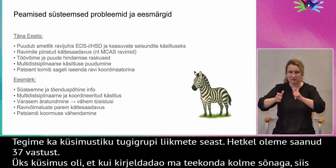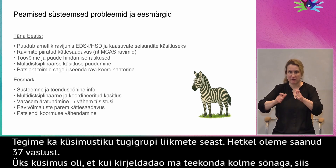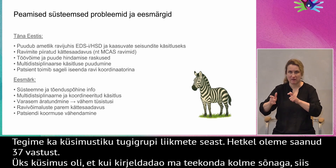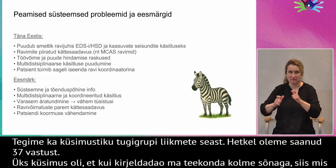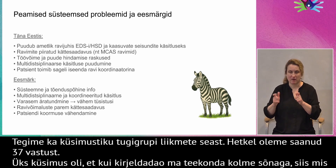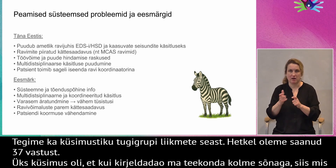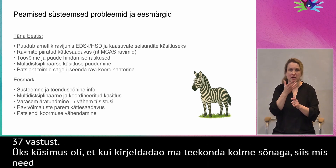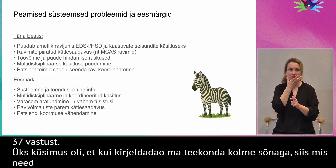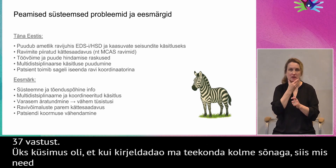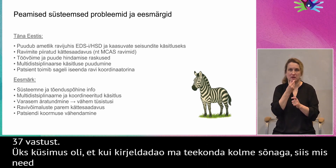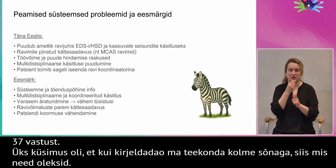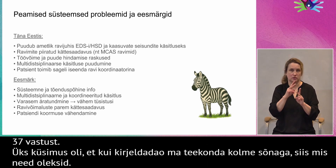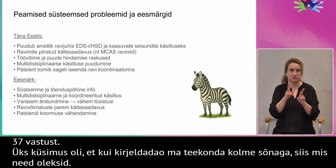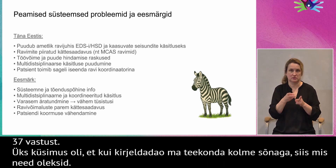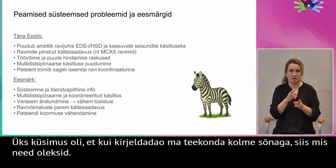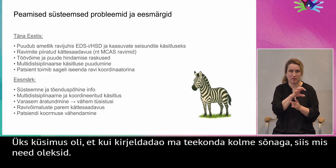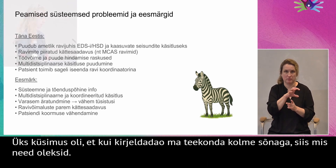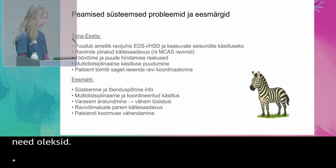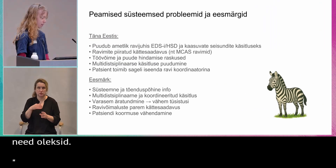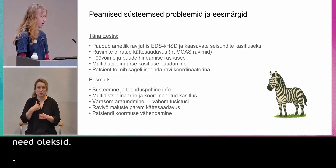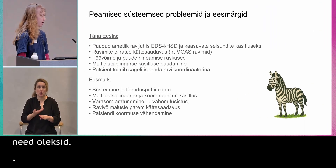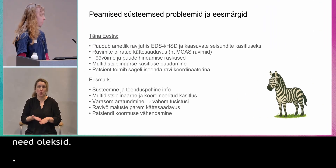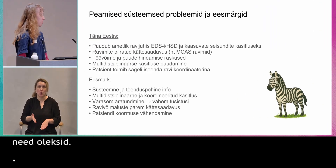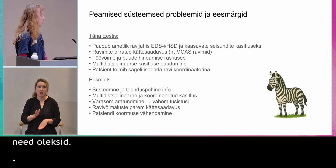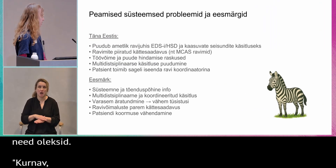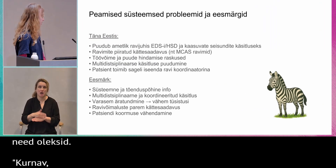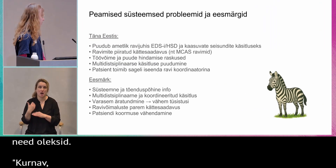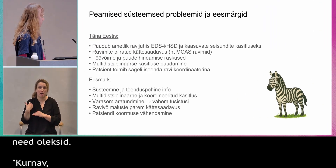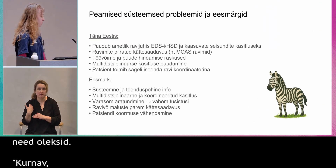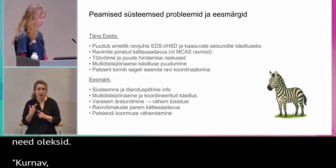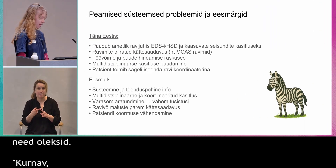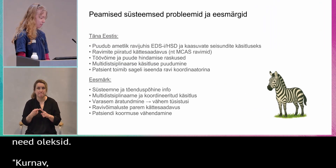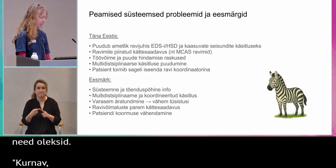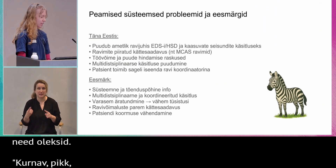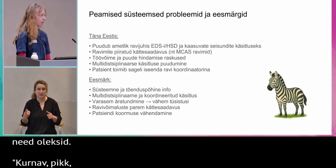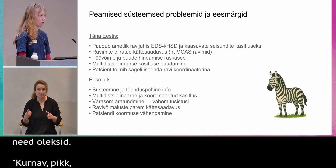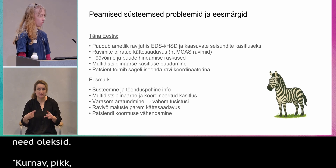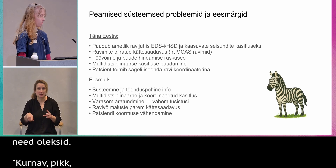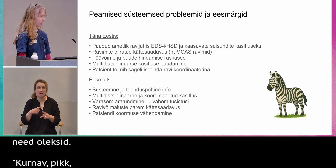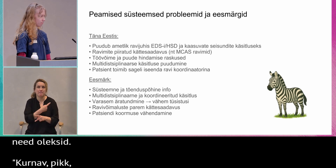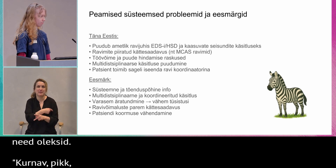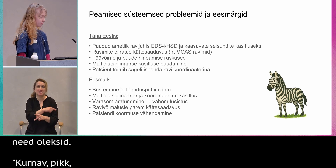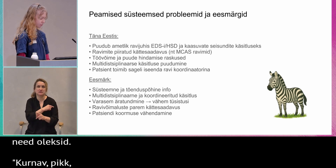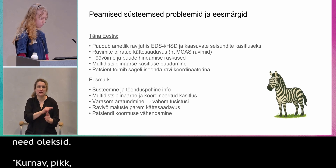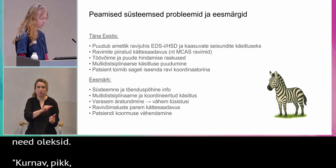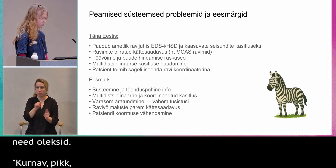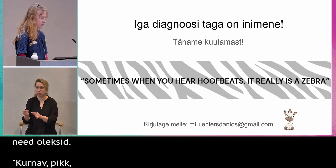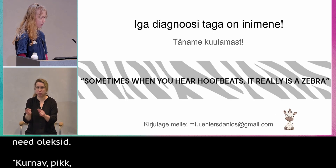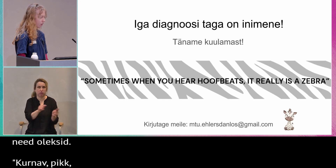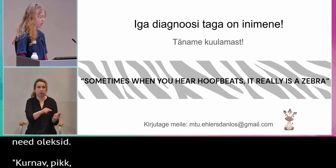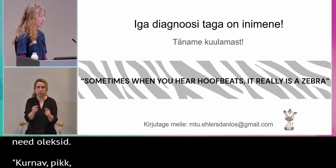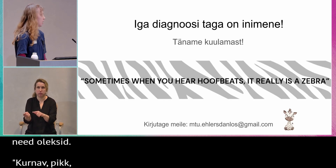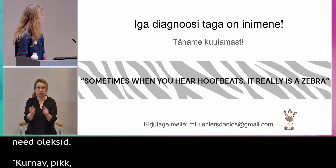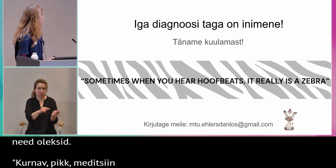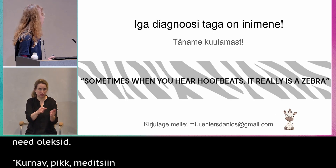to describe your journey by 3 words, then what would this be? And they